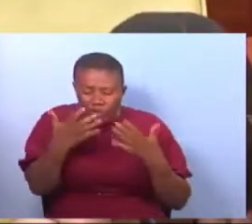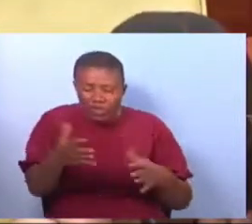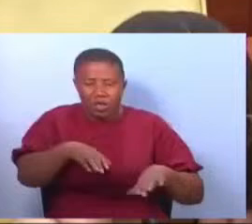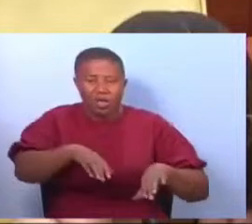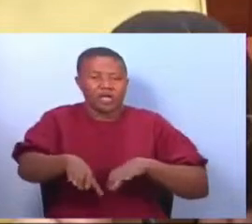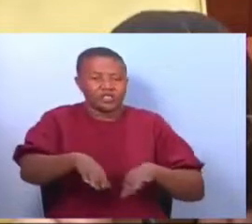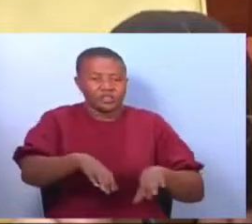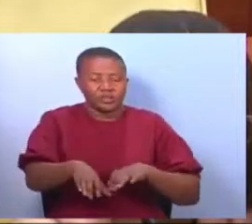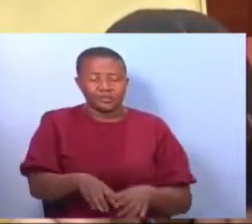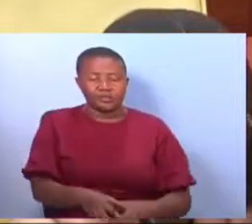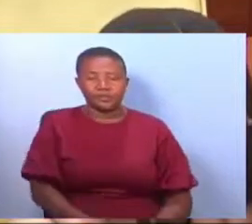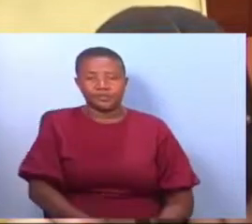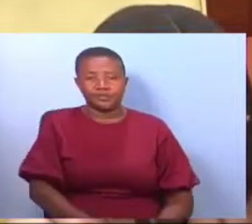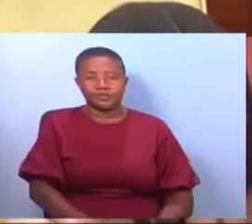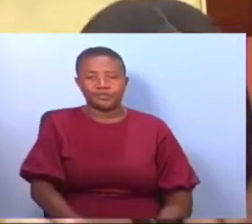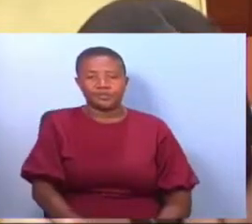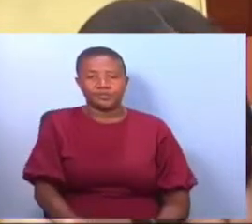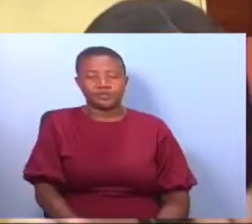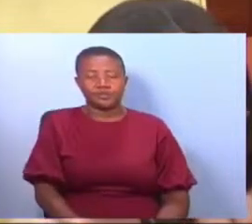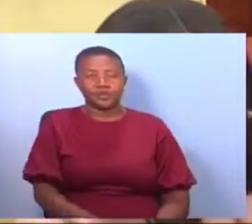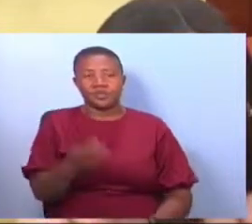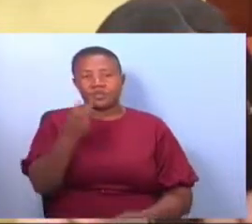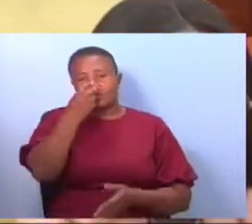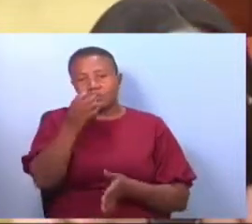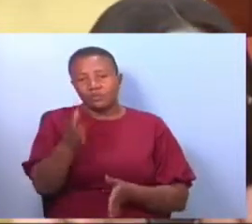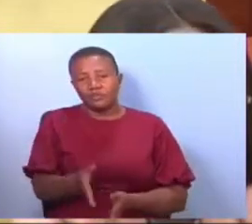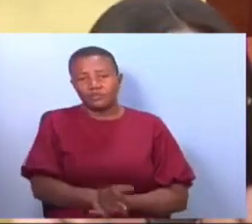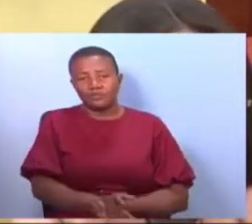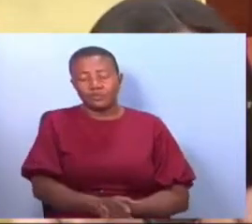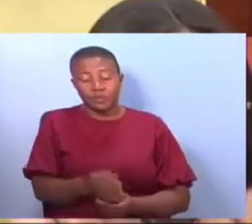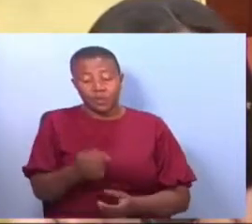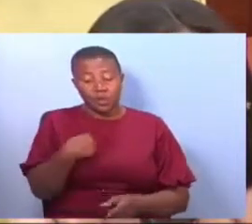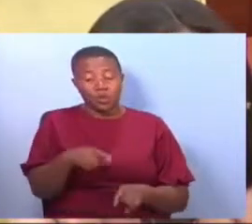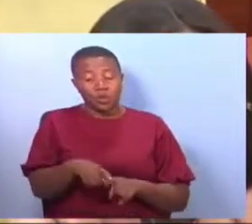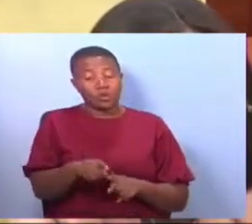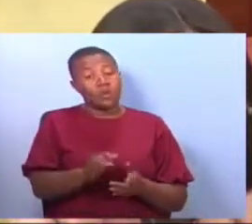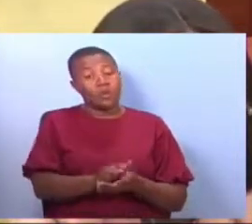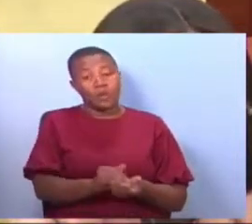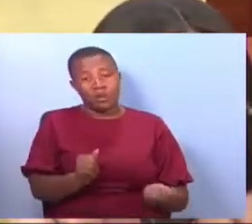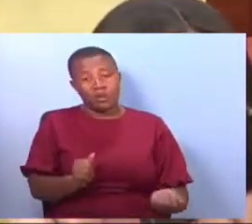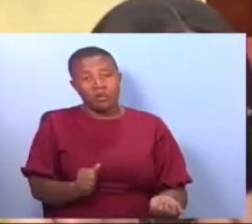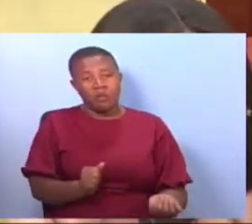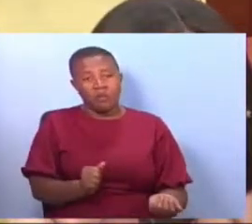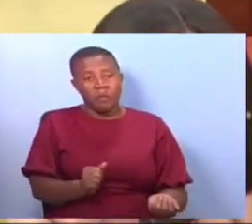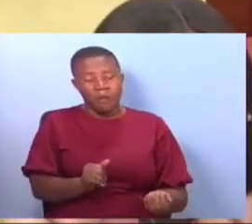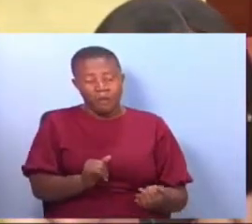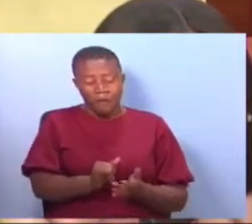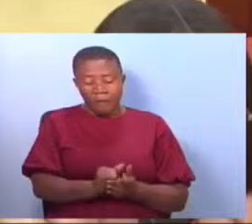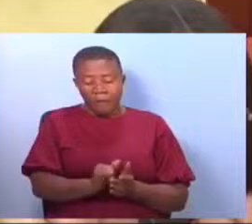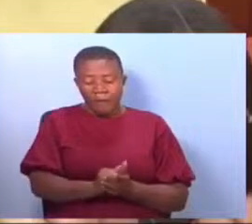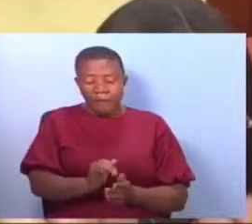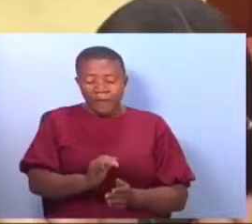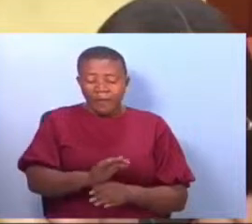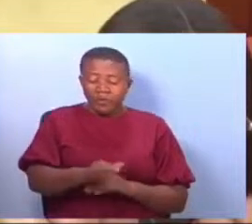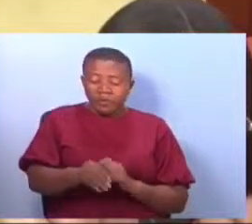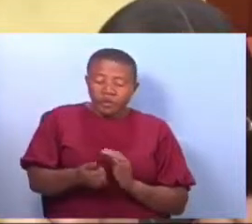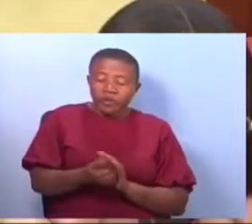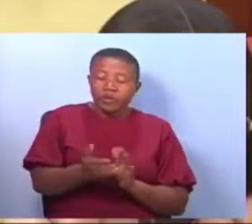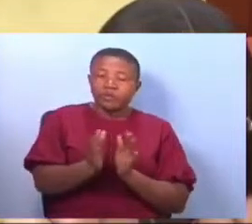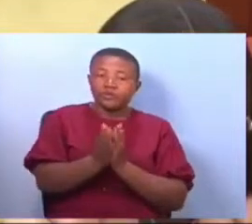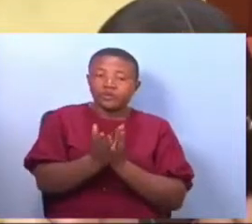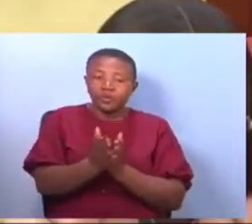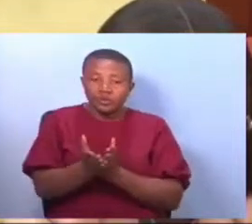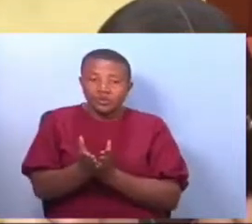ground. Mr. Speaker, I also do believe that all the books and textbooks and all the